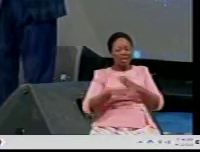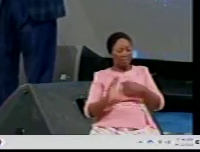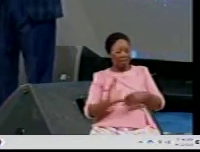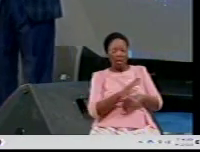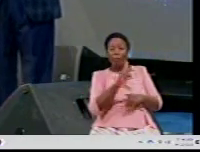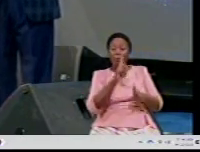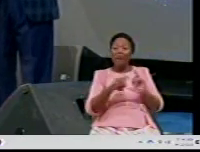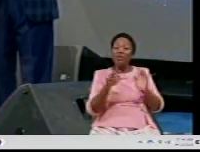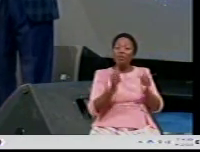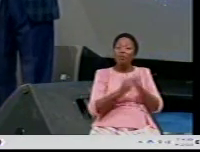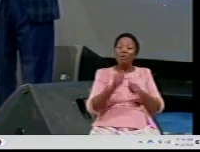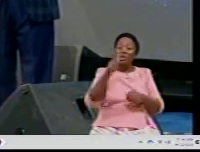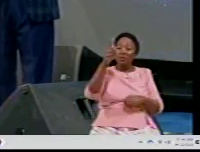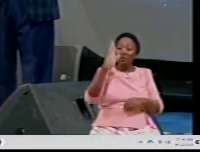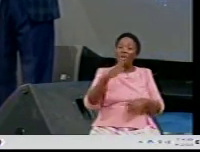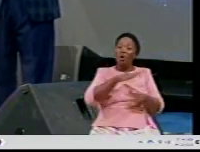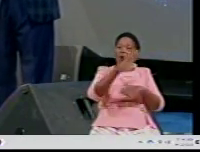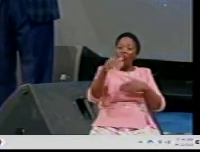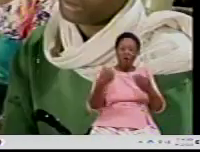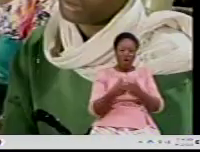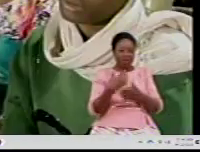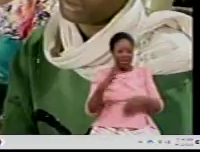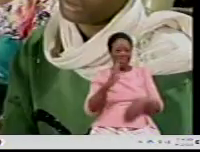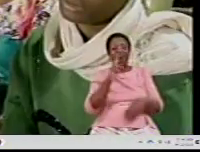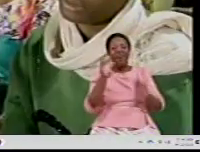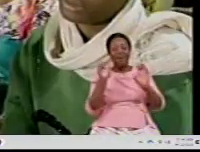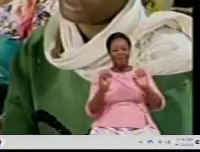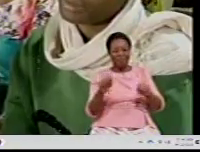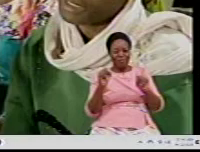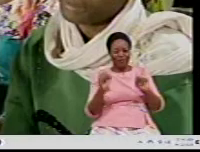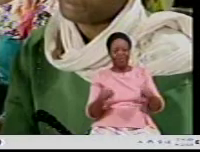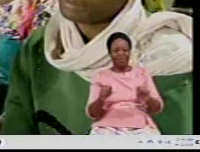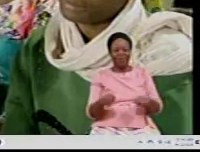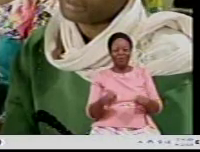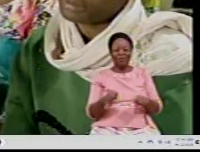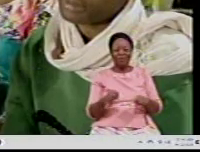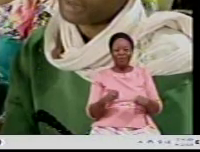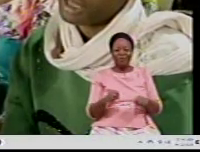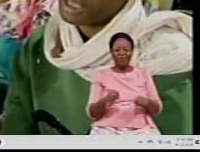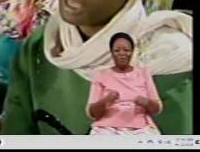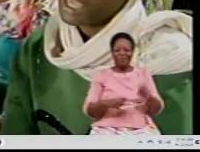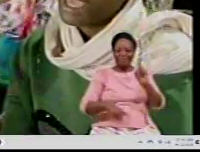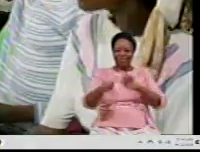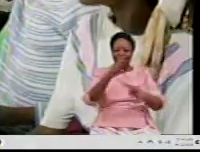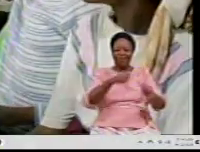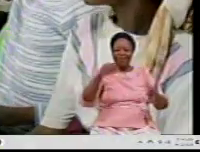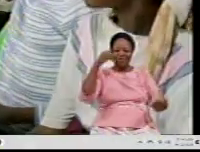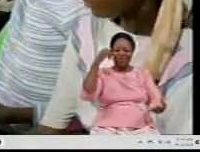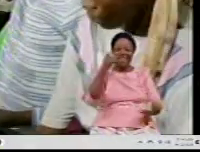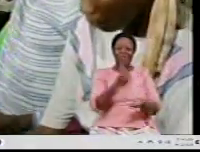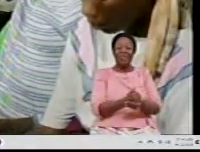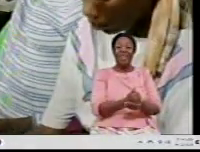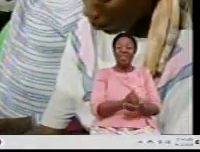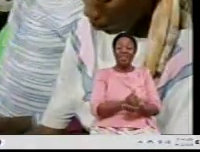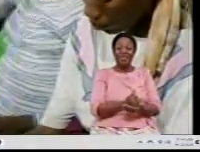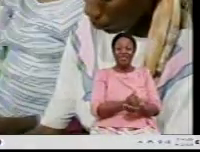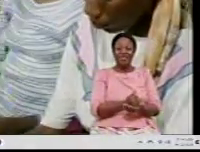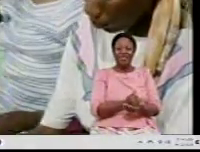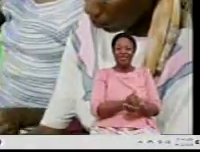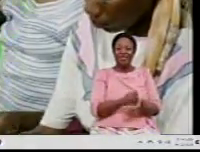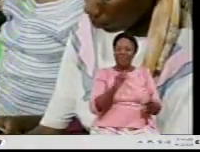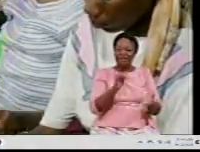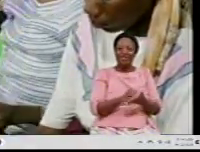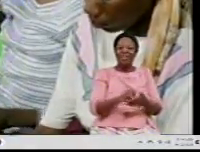God, all things are possible. You didn't say amen to that one. That